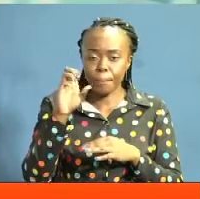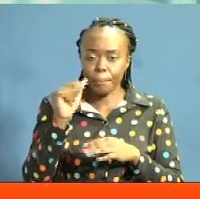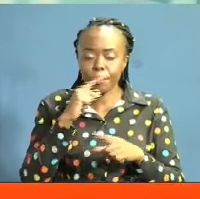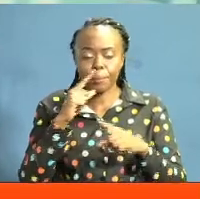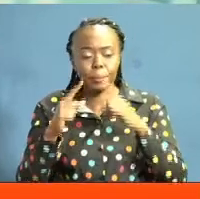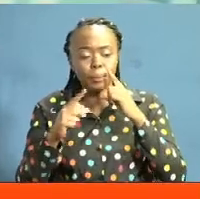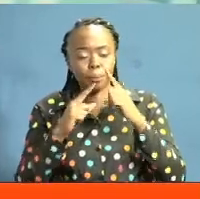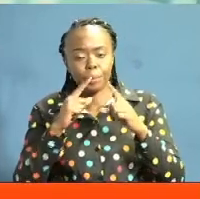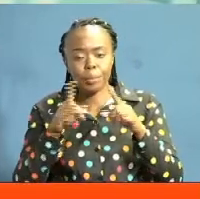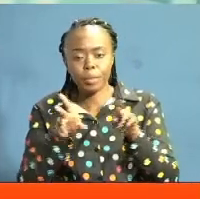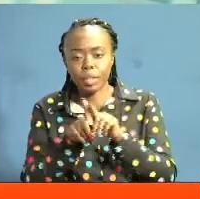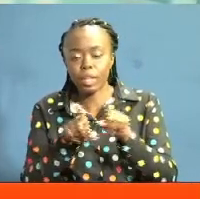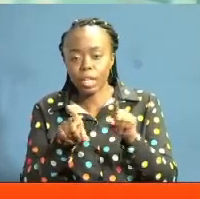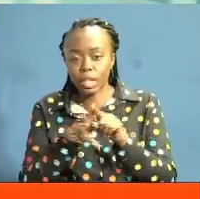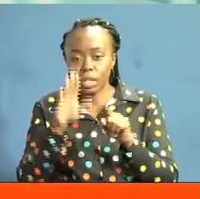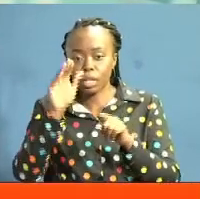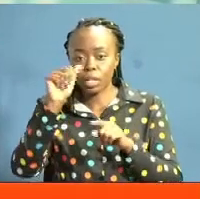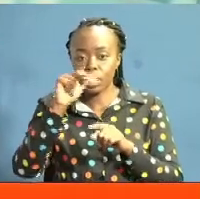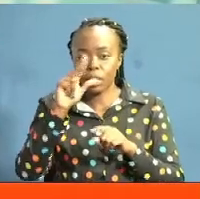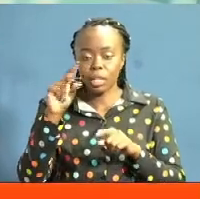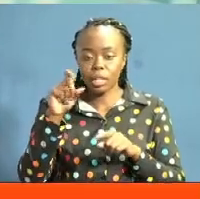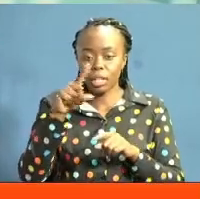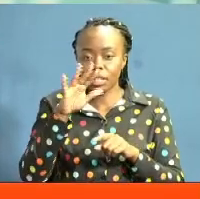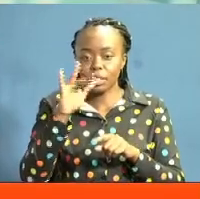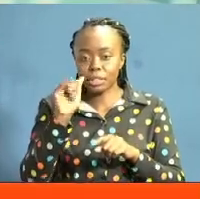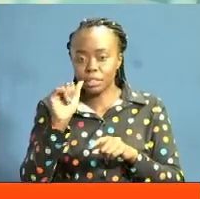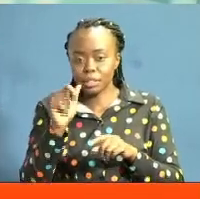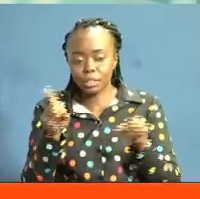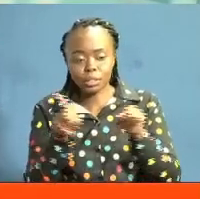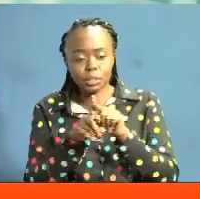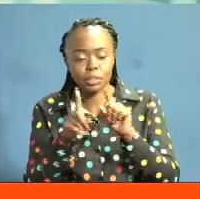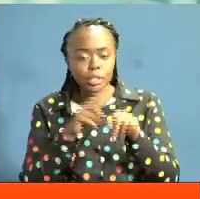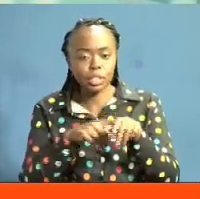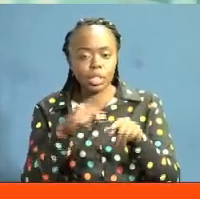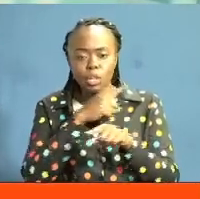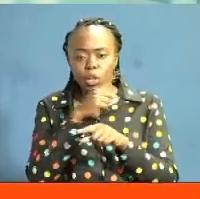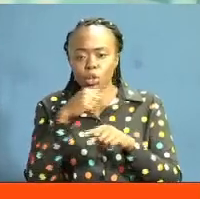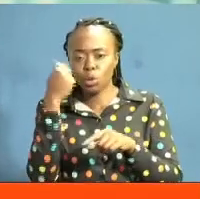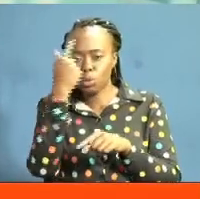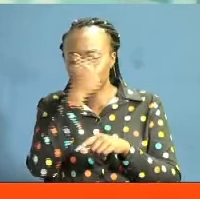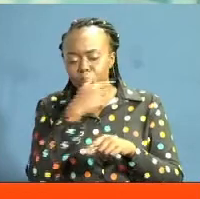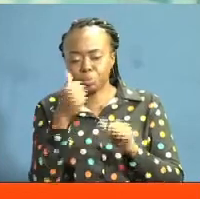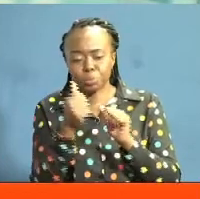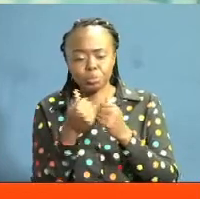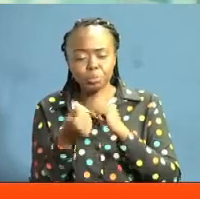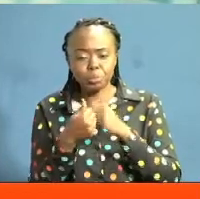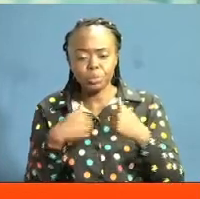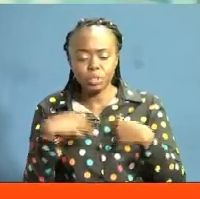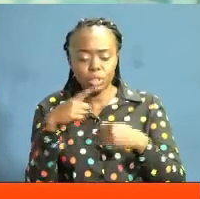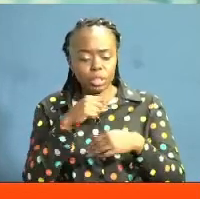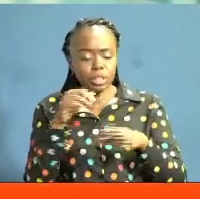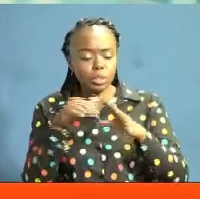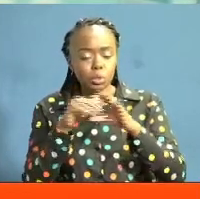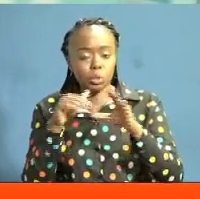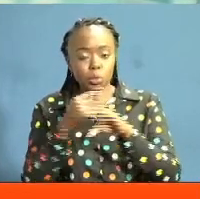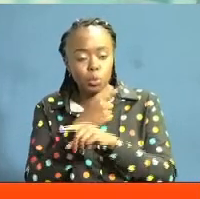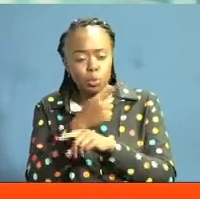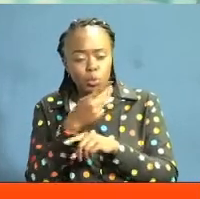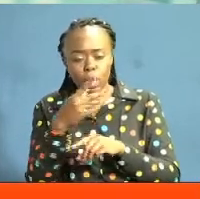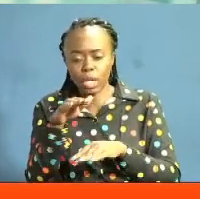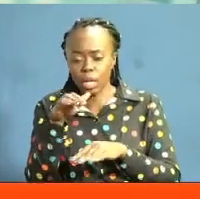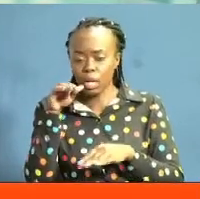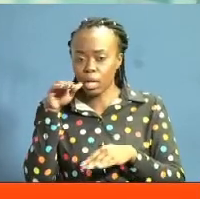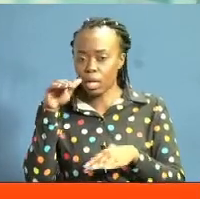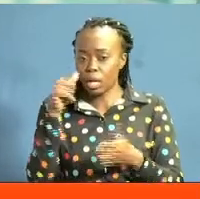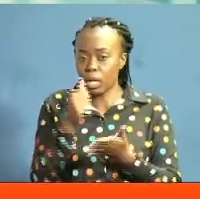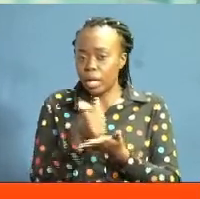female, I'm also addressing the male. Mm-hmm. As a female, as when you face rejection, when you go out there seeking for